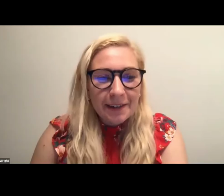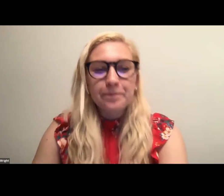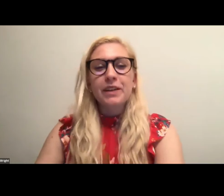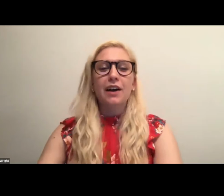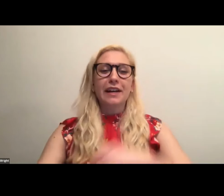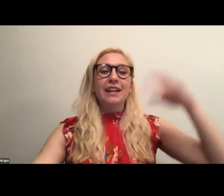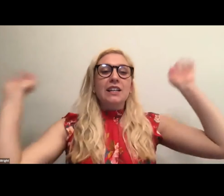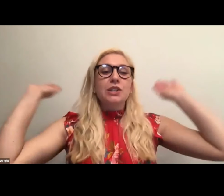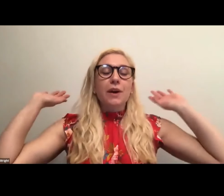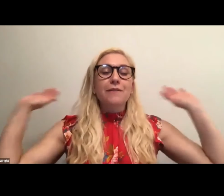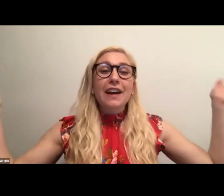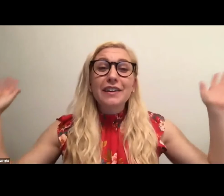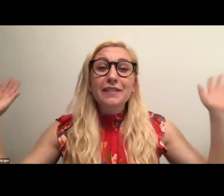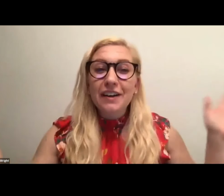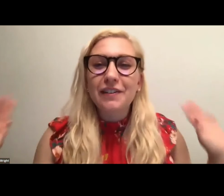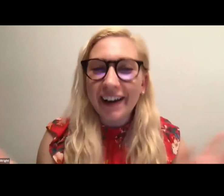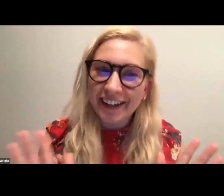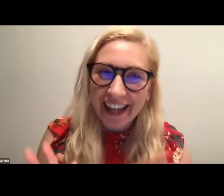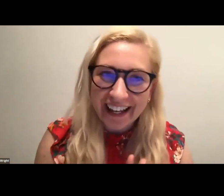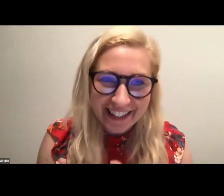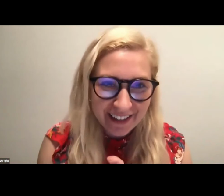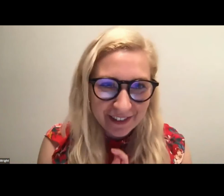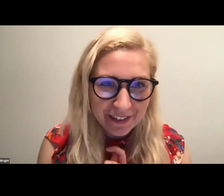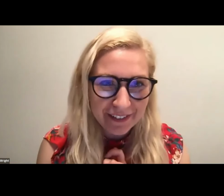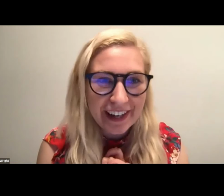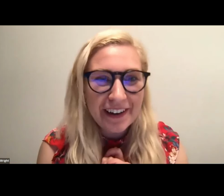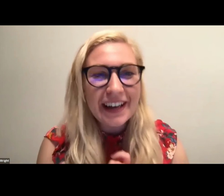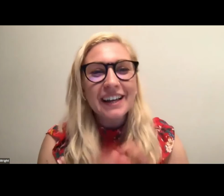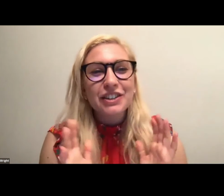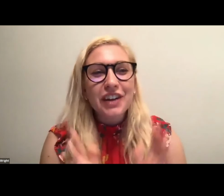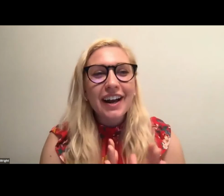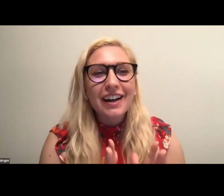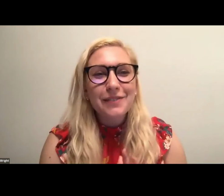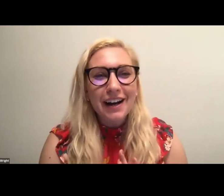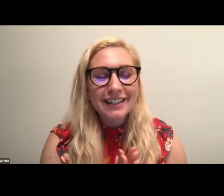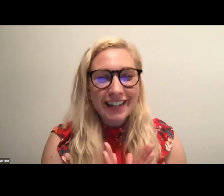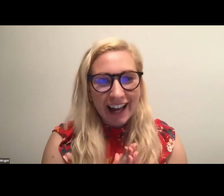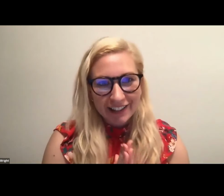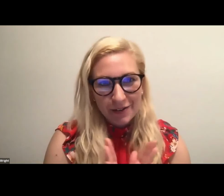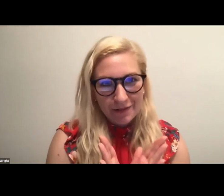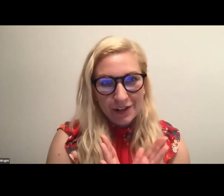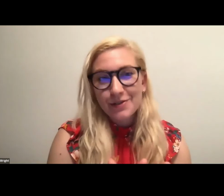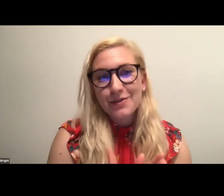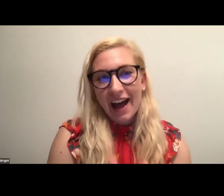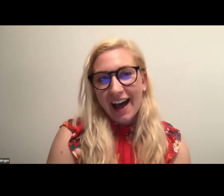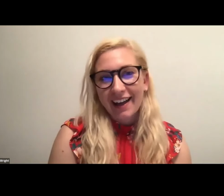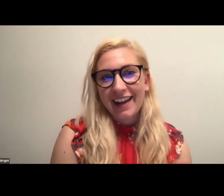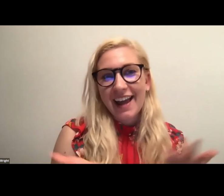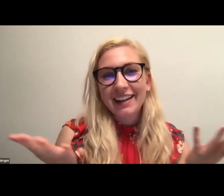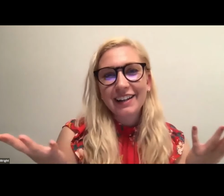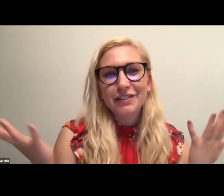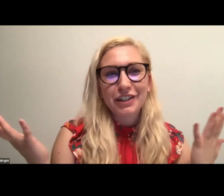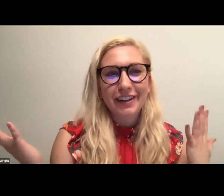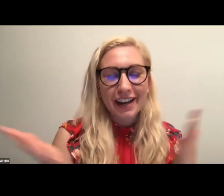it. All right. So our very, very, very last thing before we go, Shraddha, I wanted to ask you if you